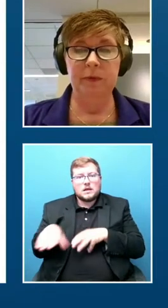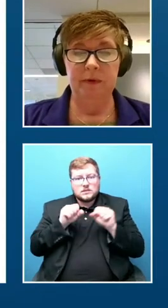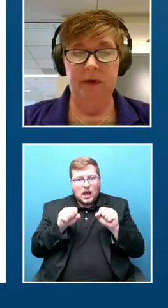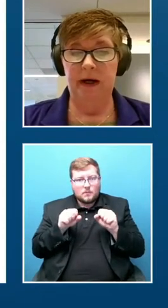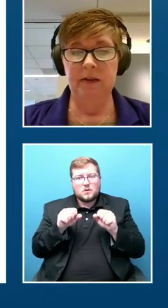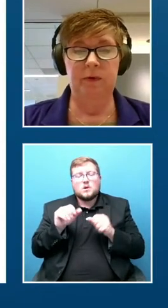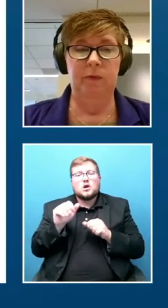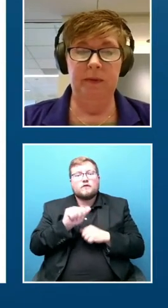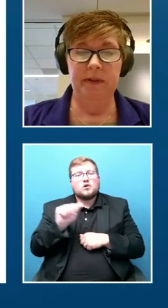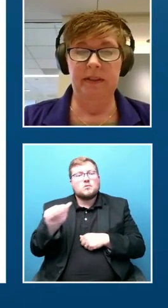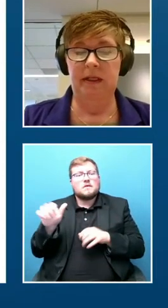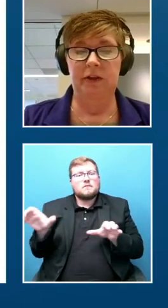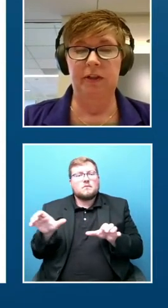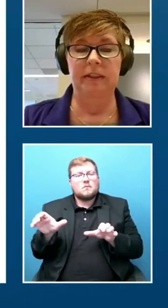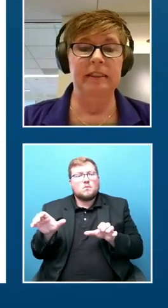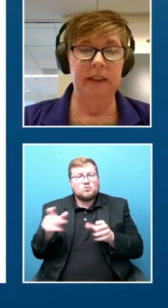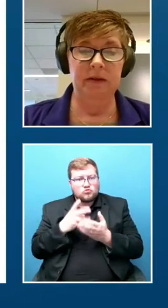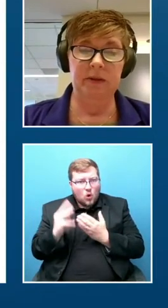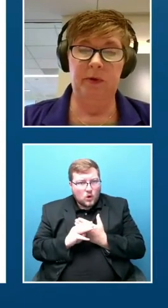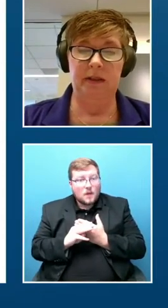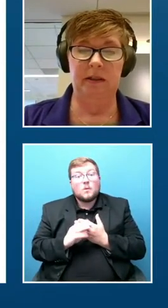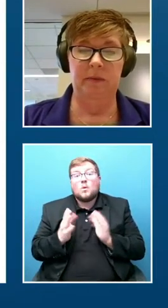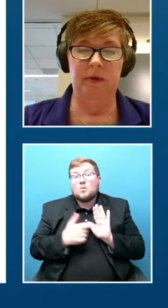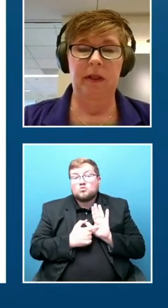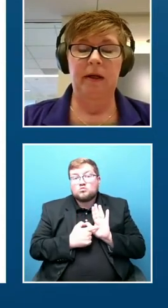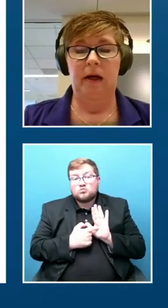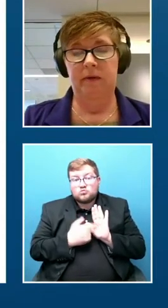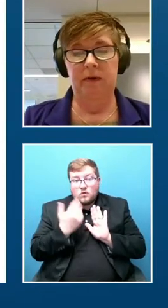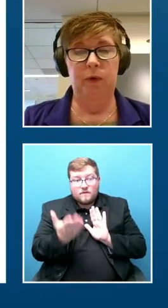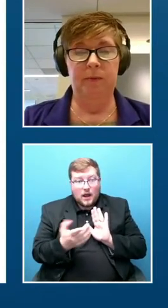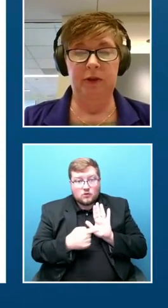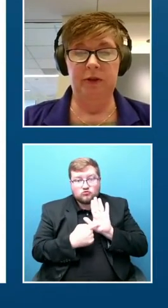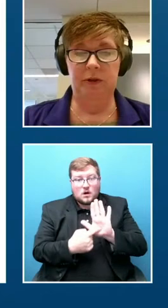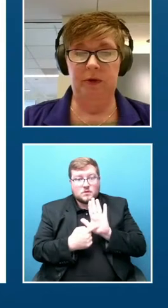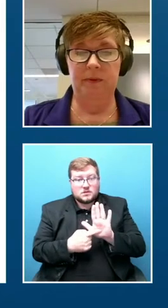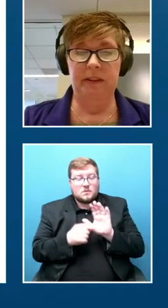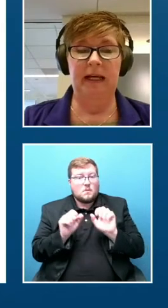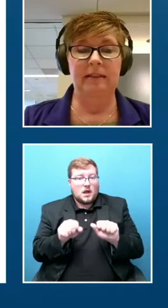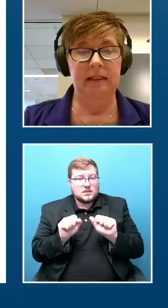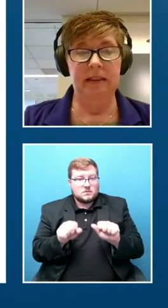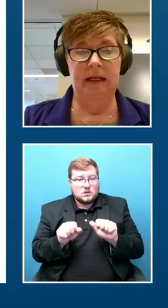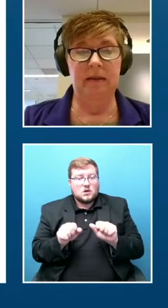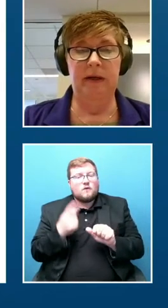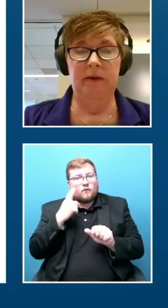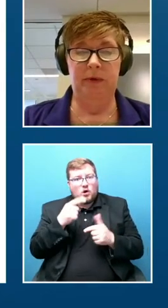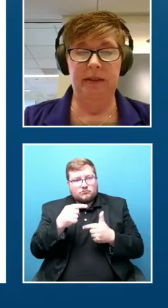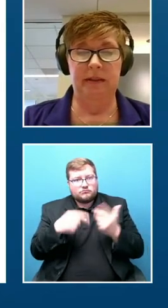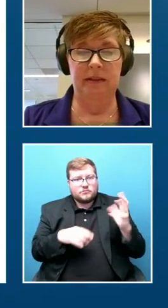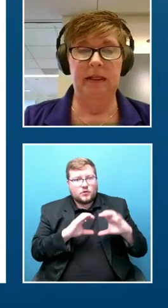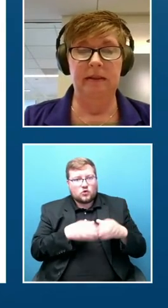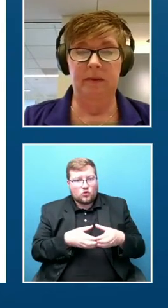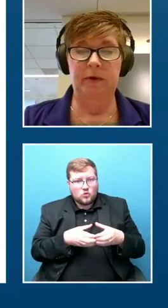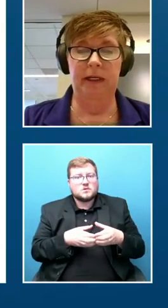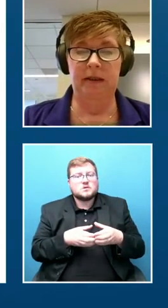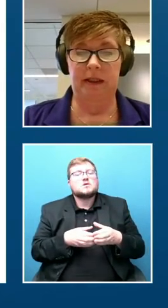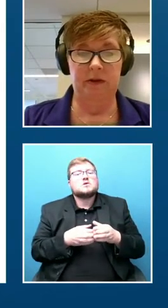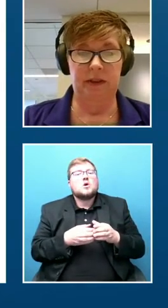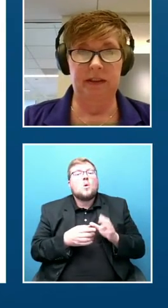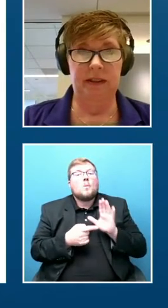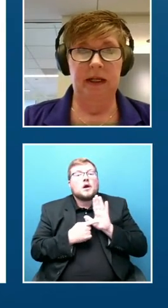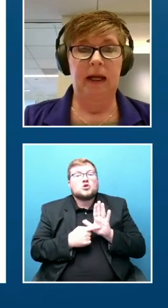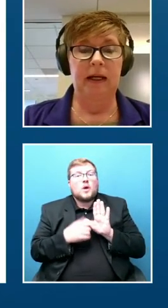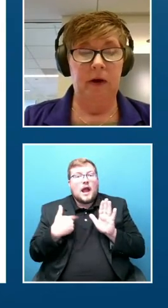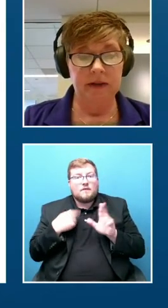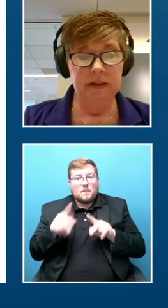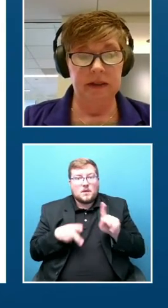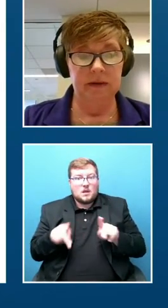program, which provides for representation as nearly as practicable of the aforementioned groups as indicated by their presence in a democratic